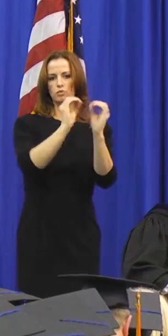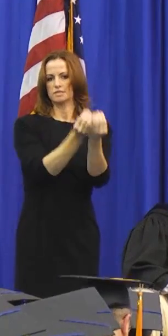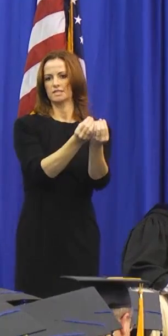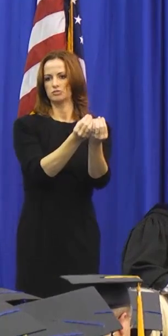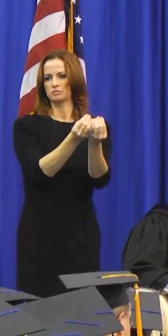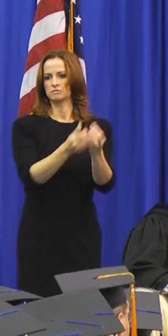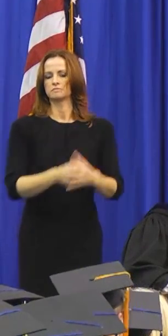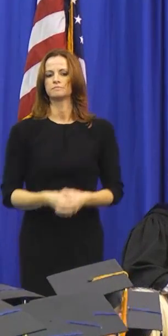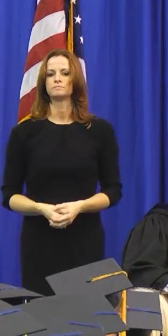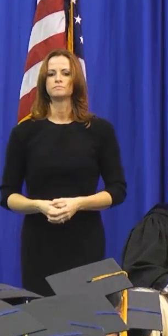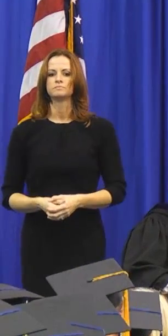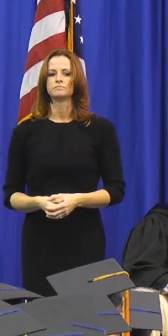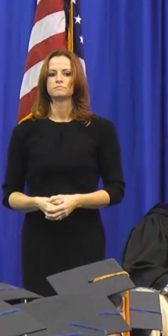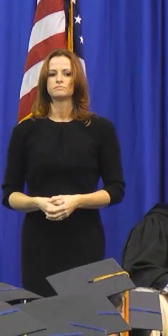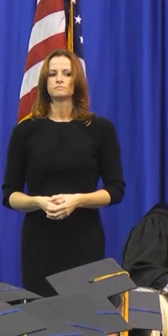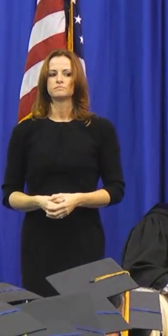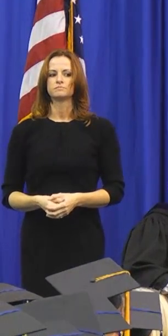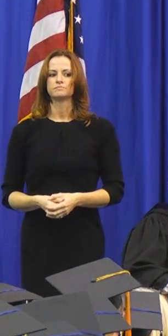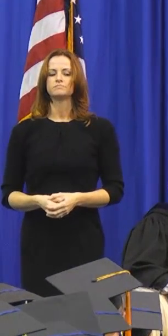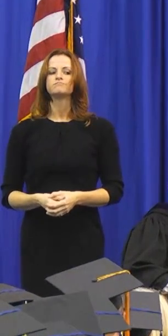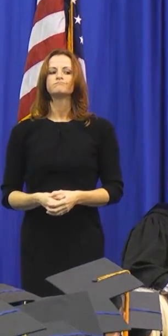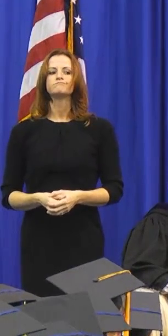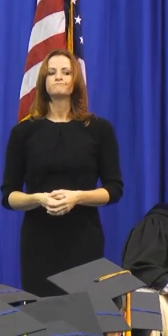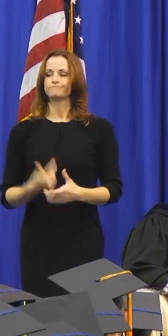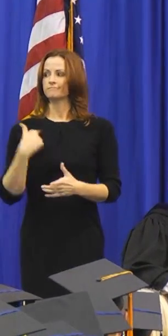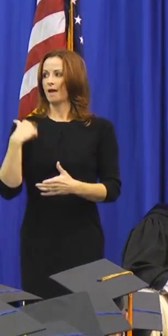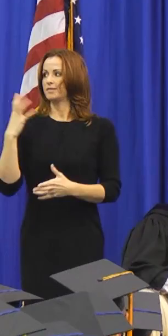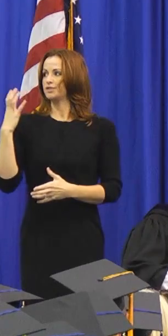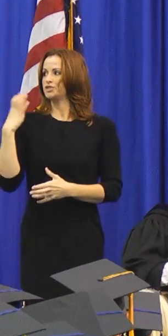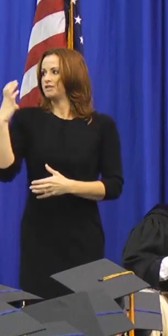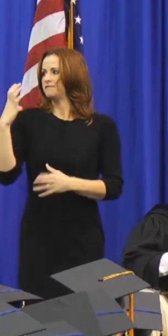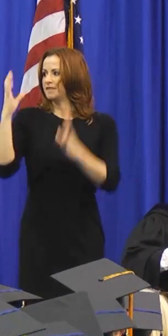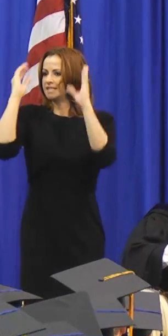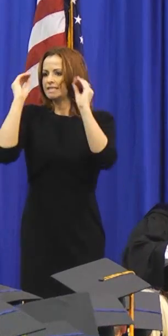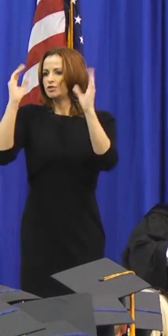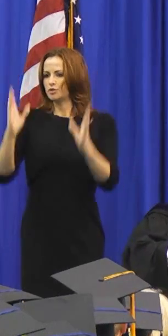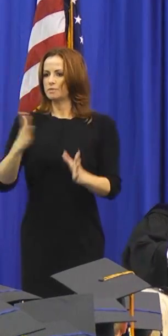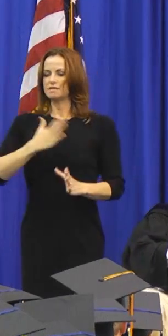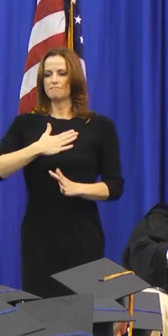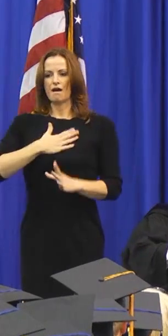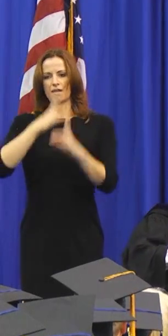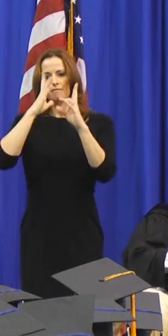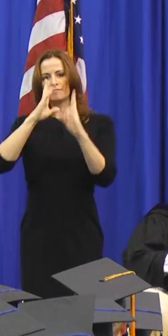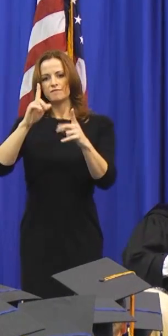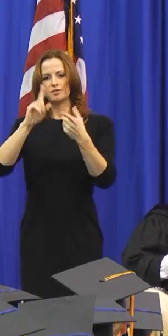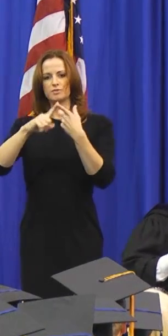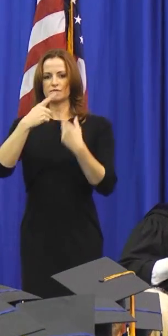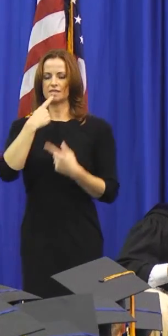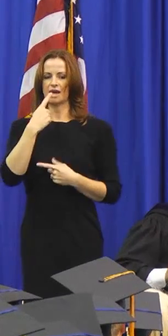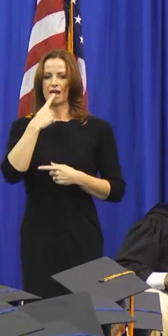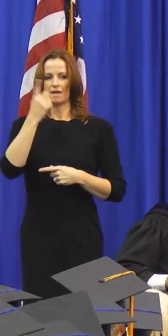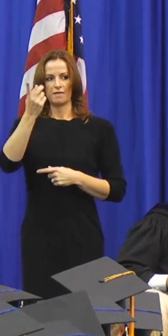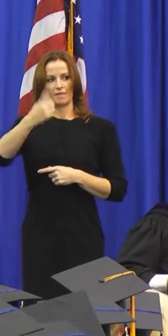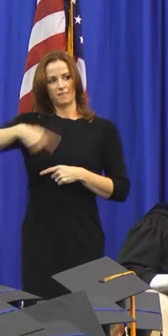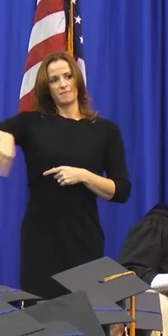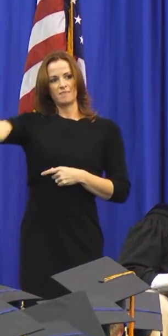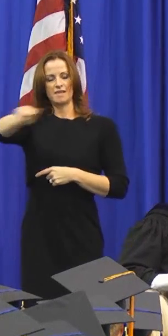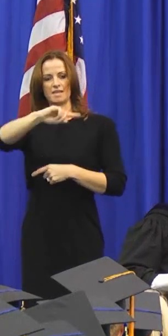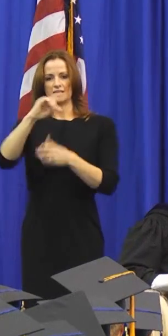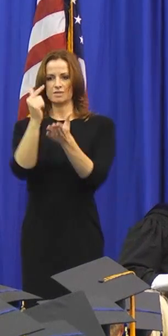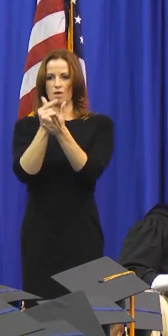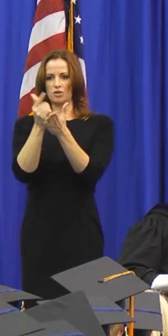Organization. As Chief Instructional Officer, it is my privilege to report that the candidates assembled here